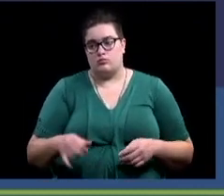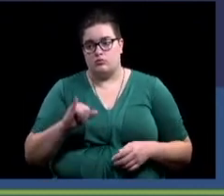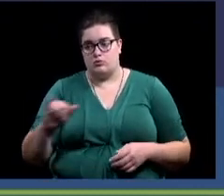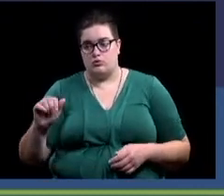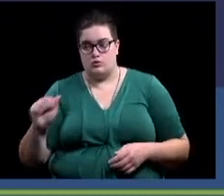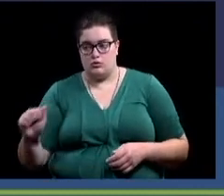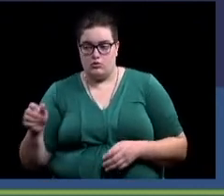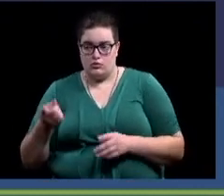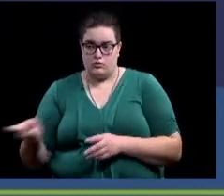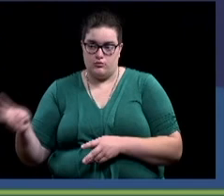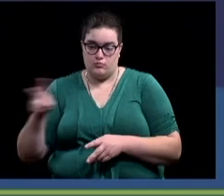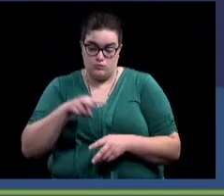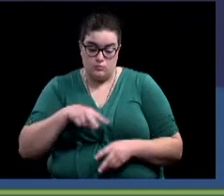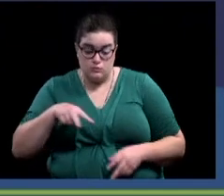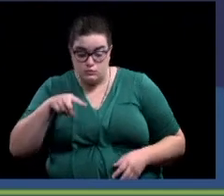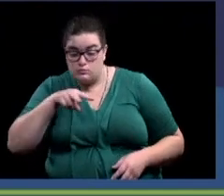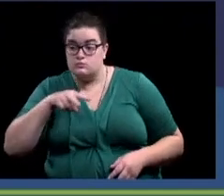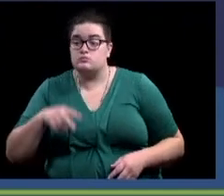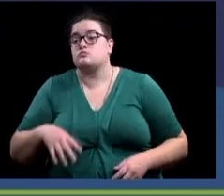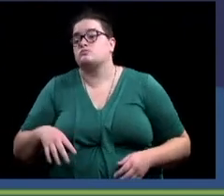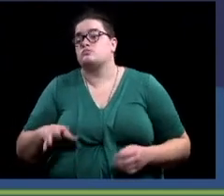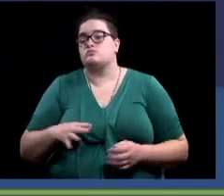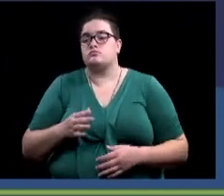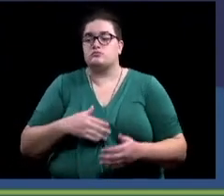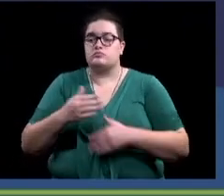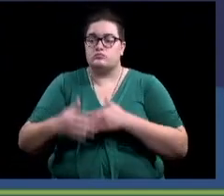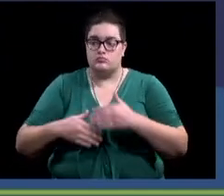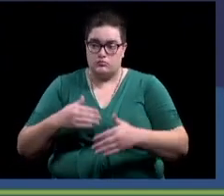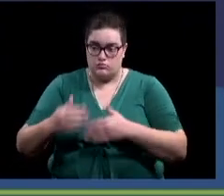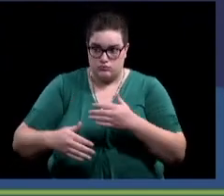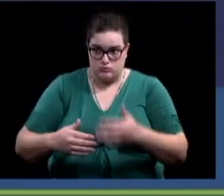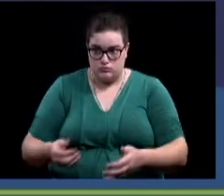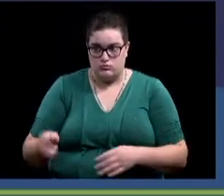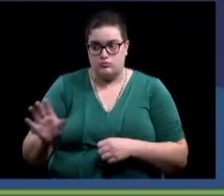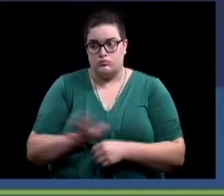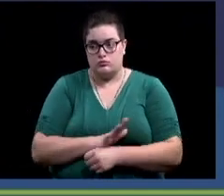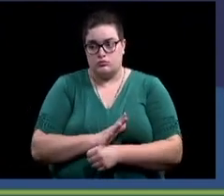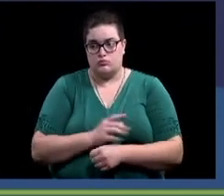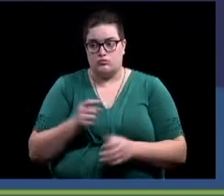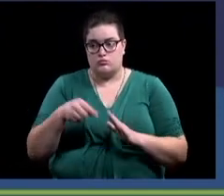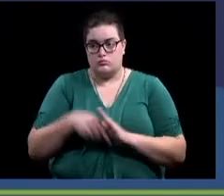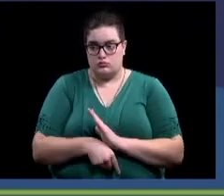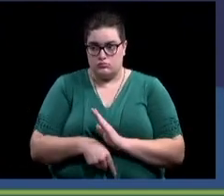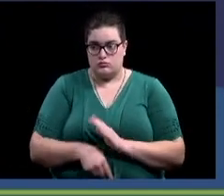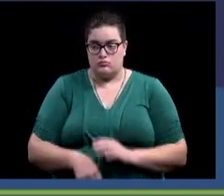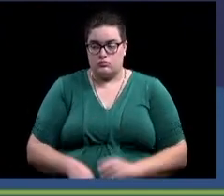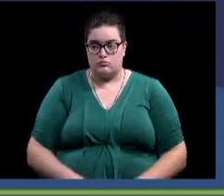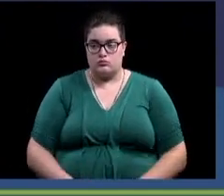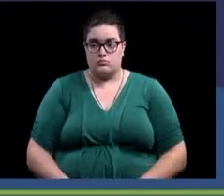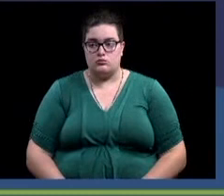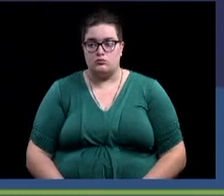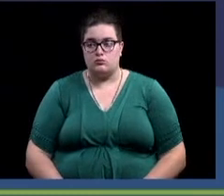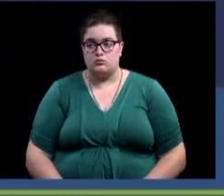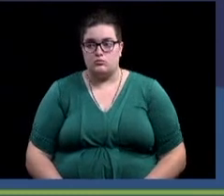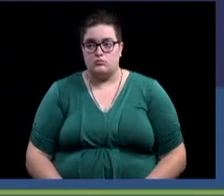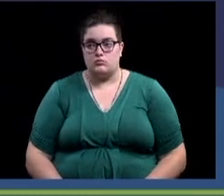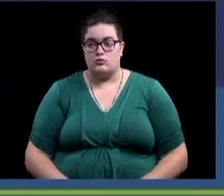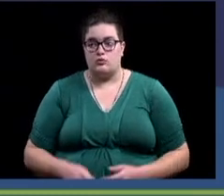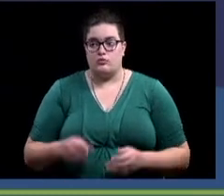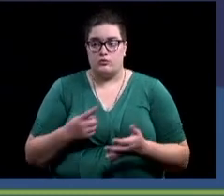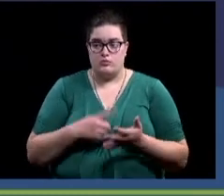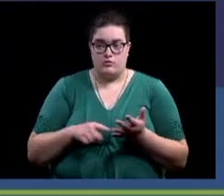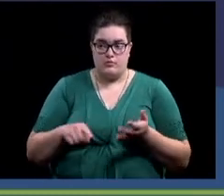thorough and complete. Once the investigation is complete, a determination can be one